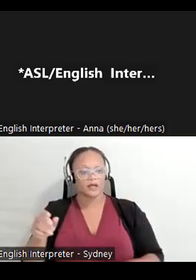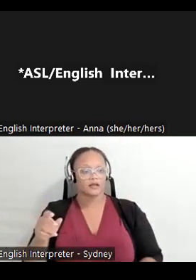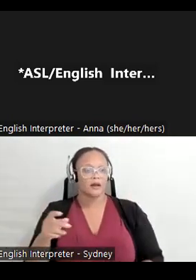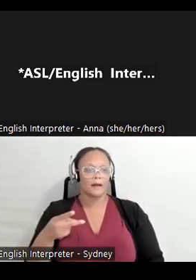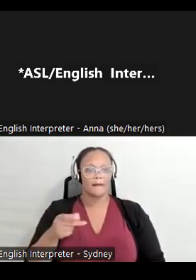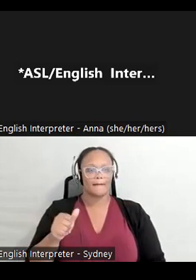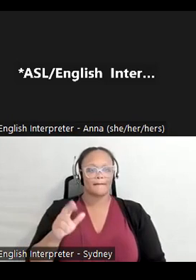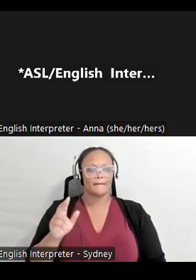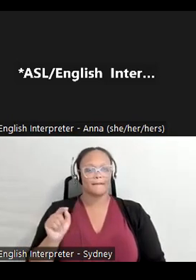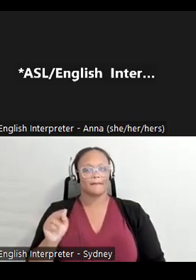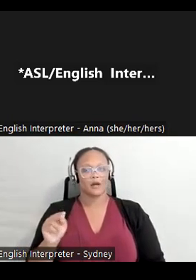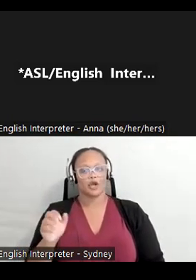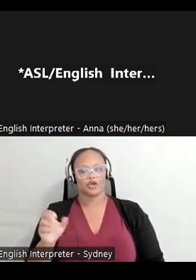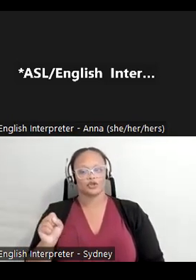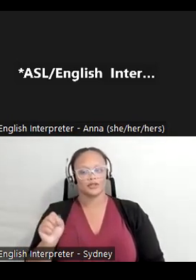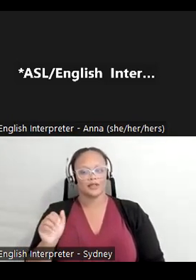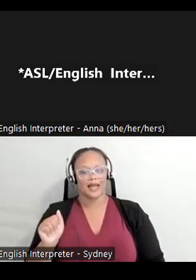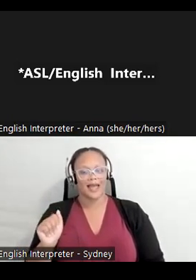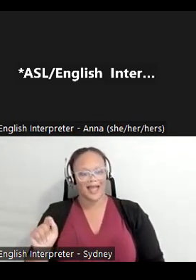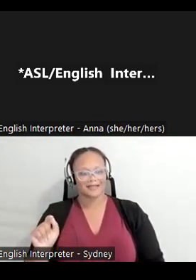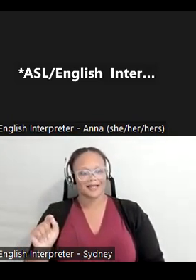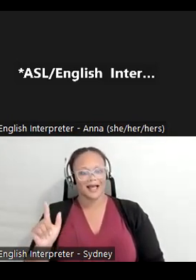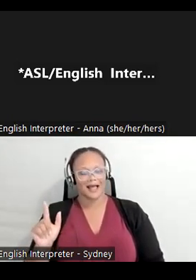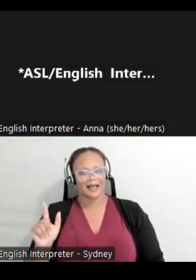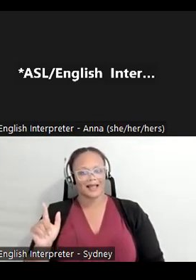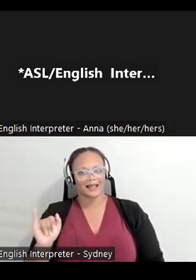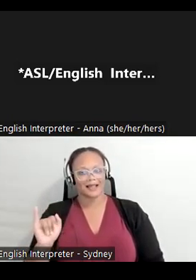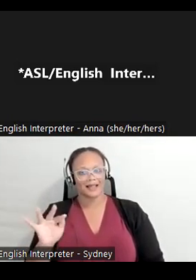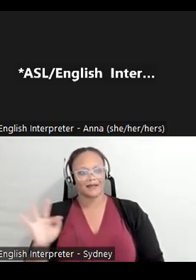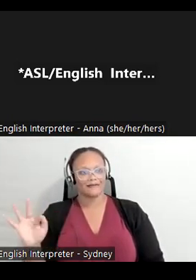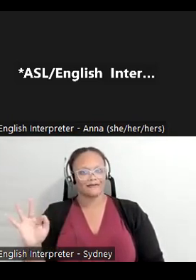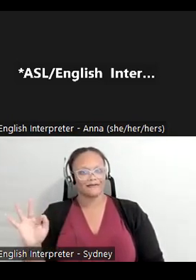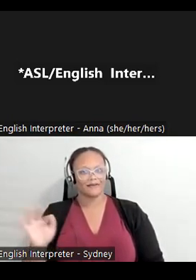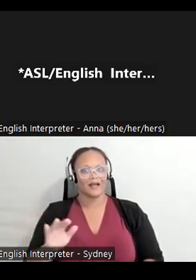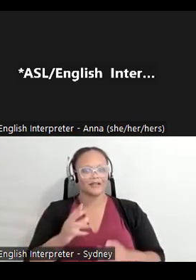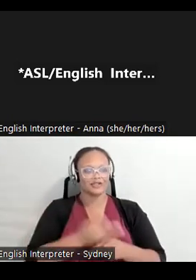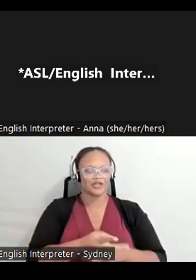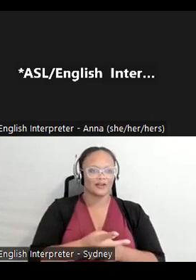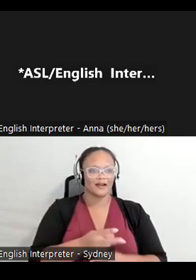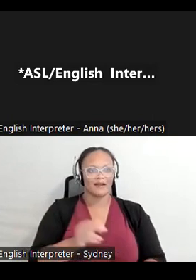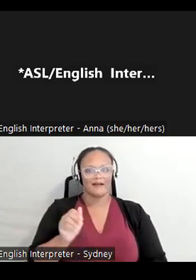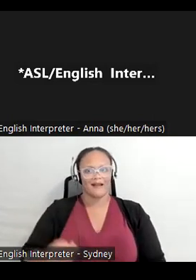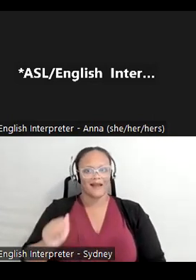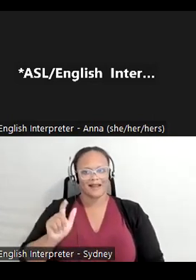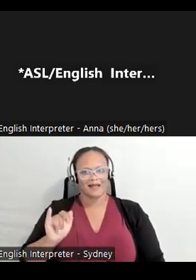at LIF, at childcare CA at LIF,